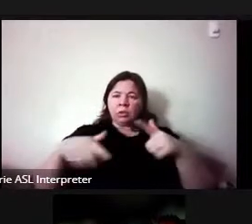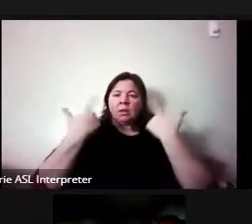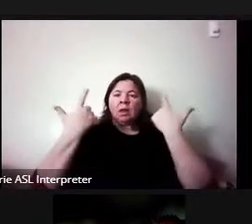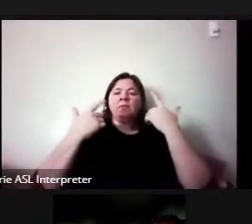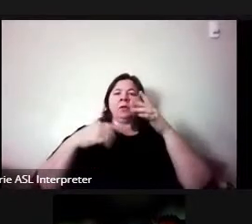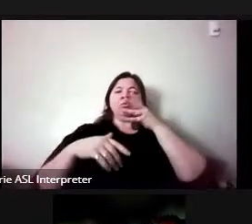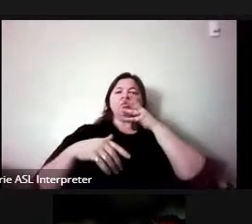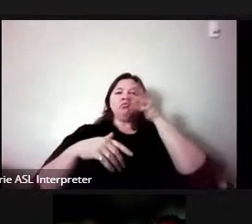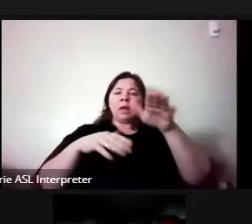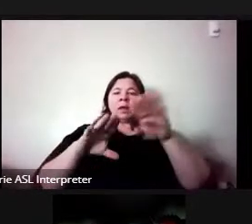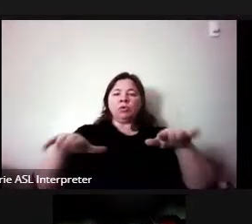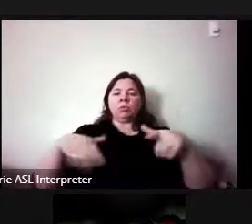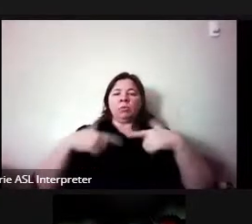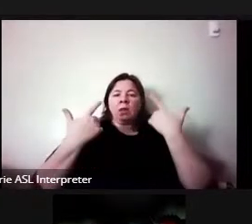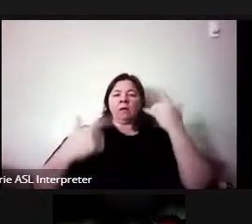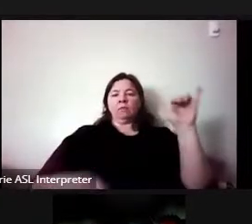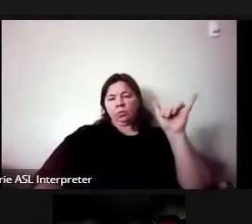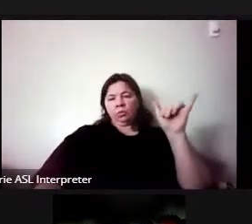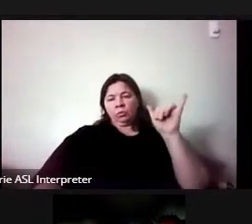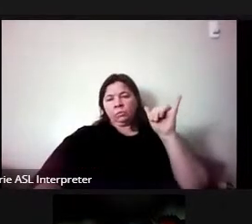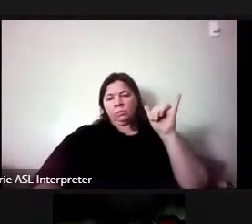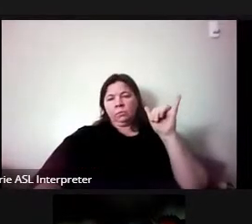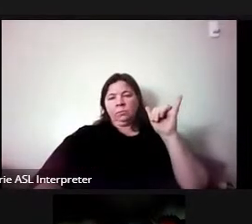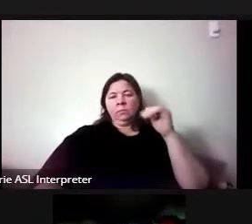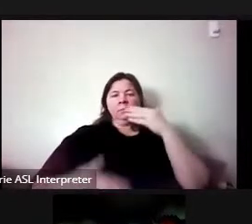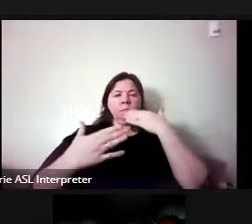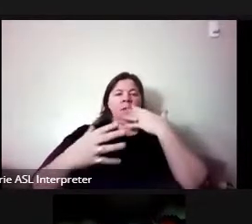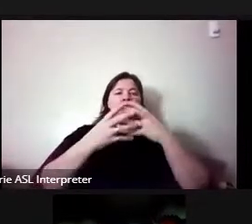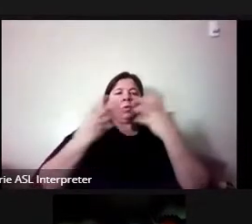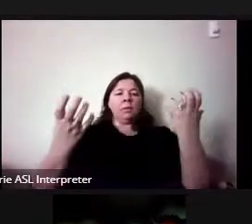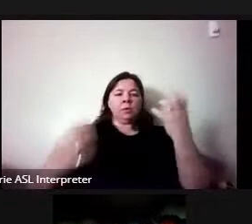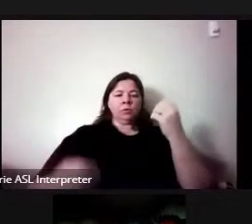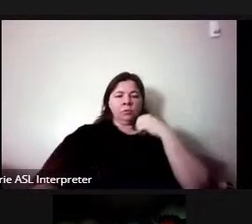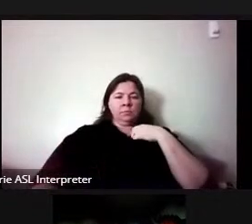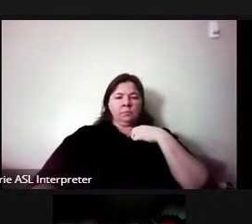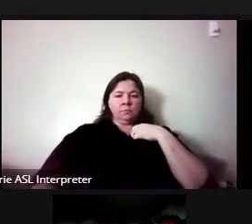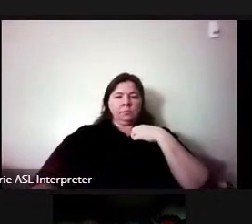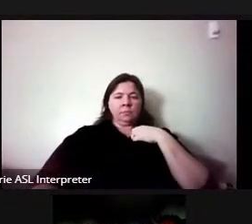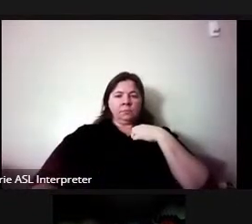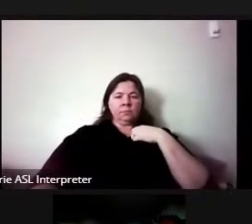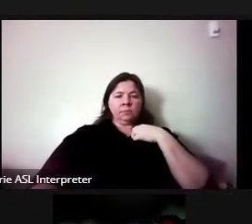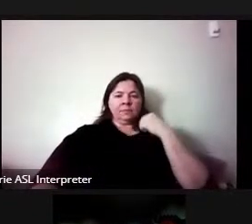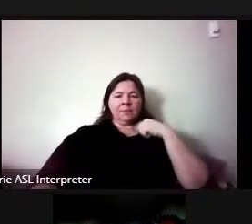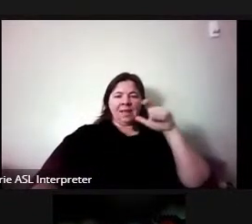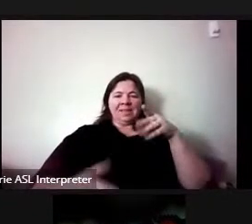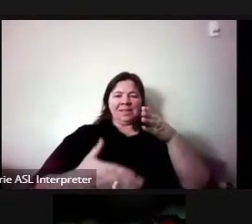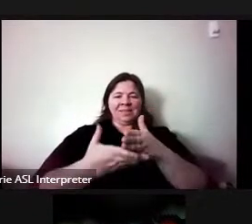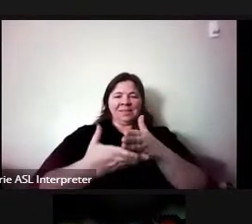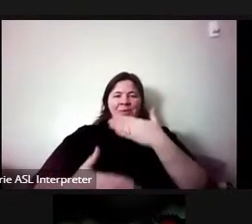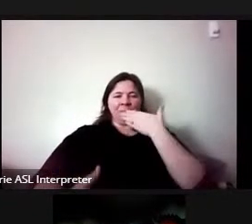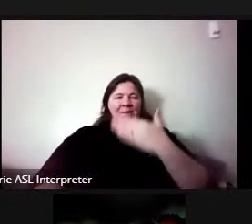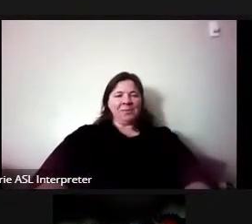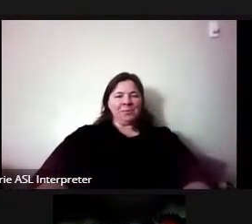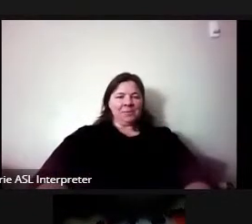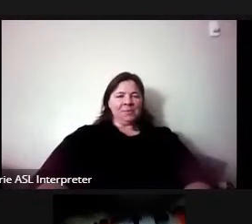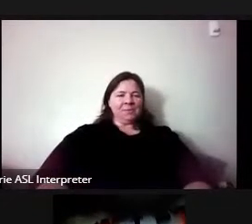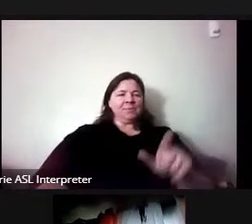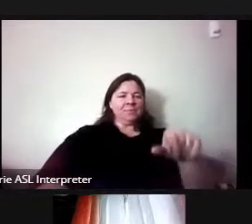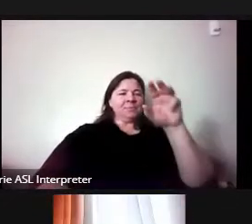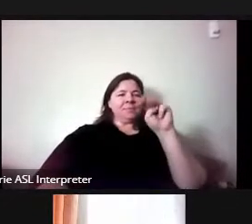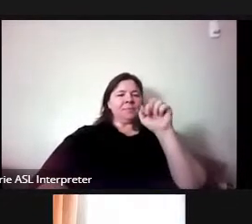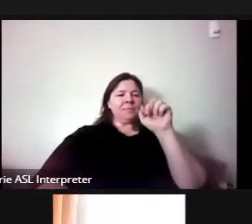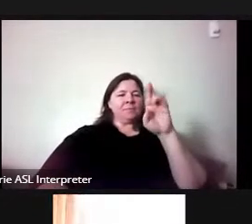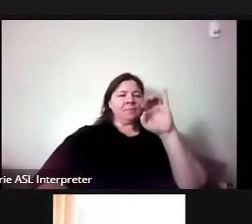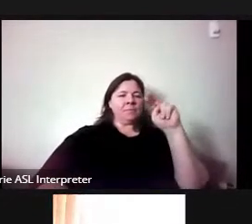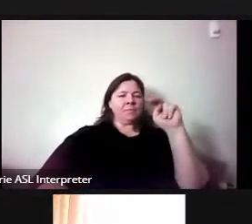and grandchildren lifetime. So thank you so much. I need to. Absolutely.